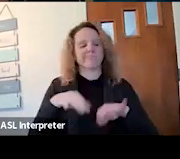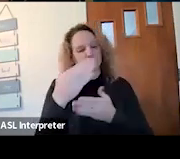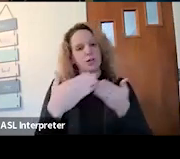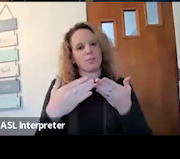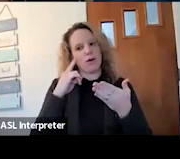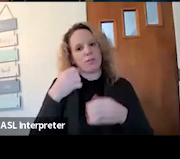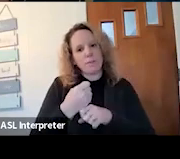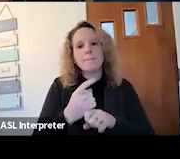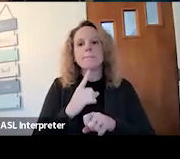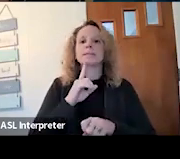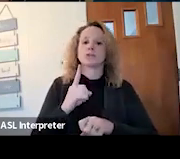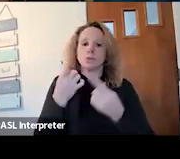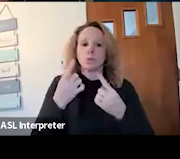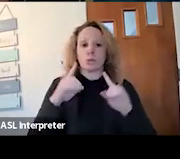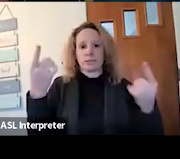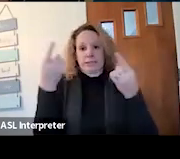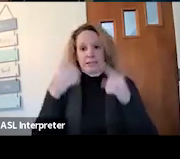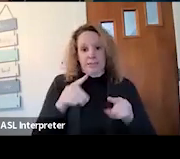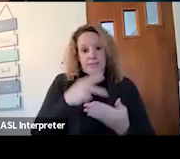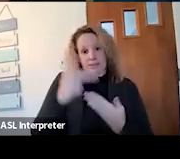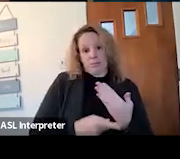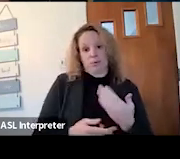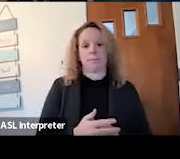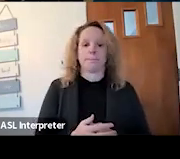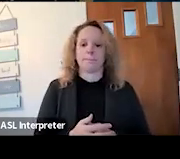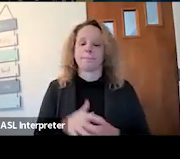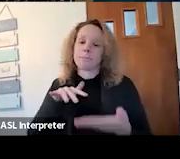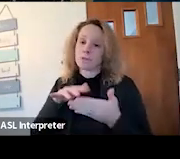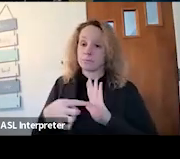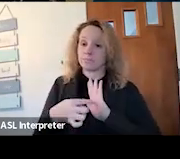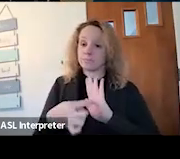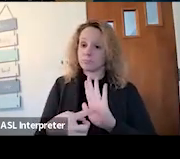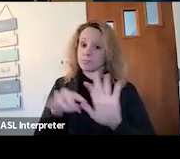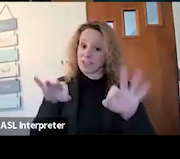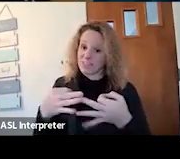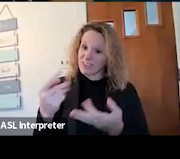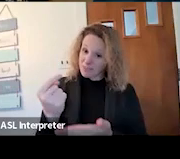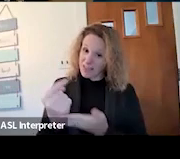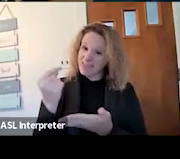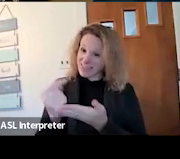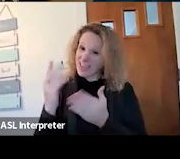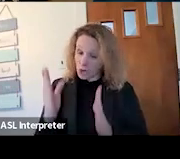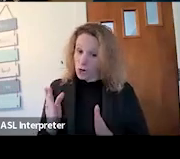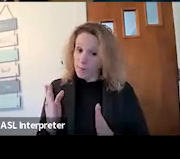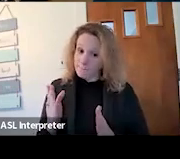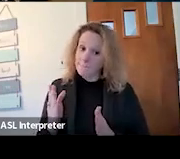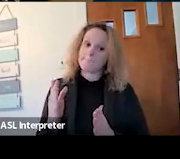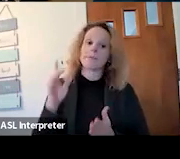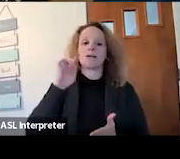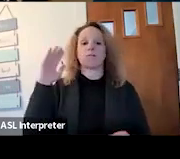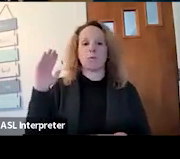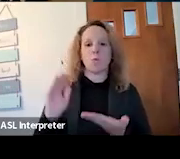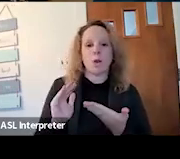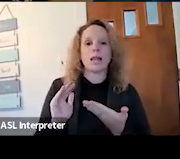the participants' success in the program. Studies have shown that family therapy is related to reduced disparities in treatment